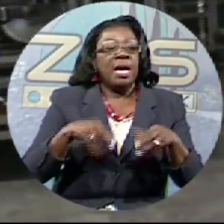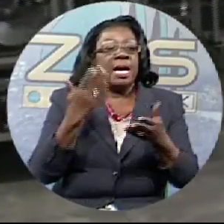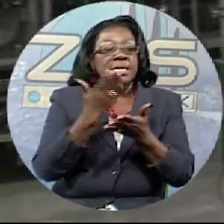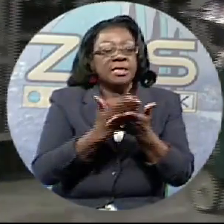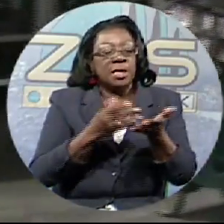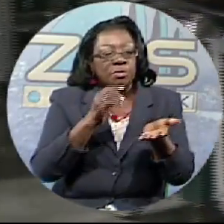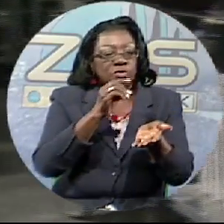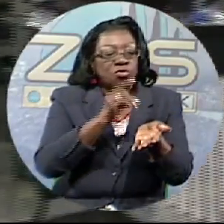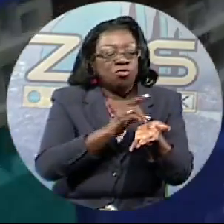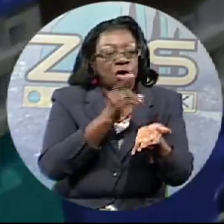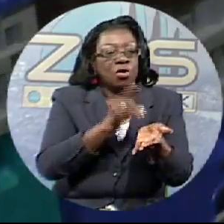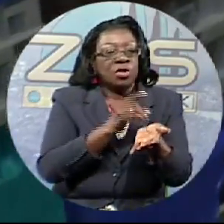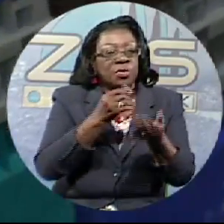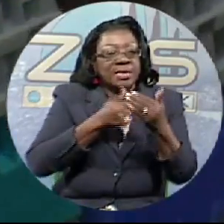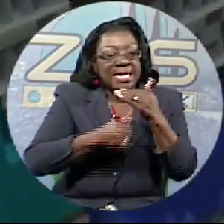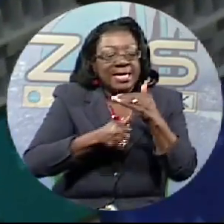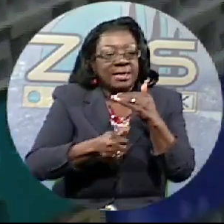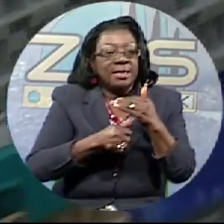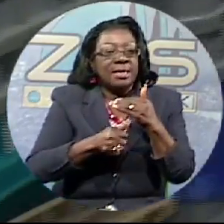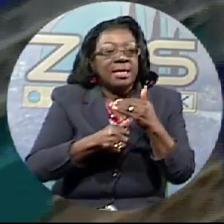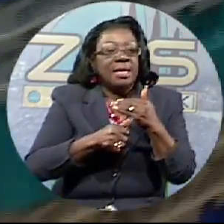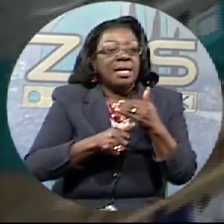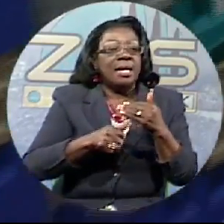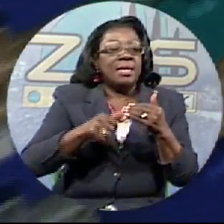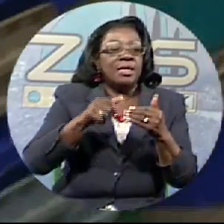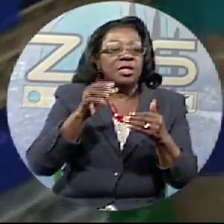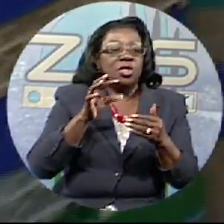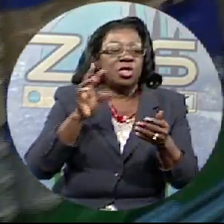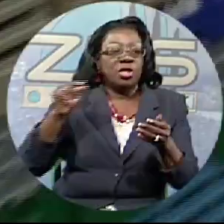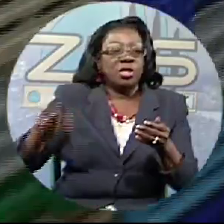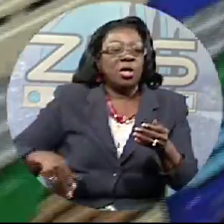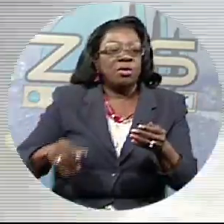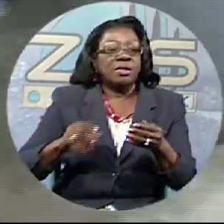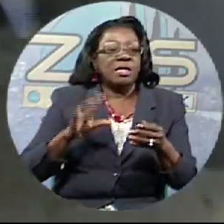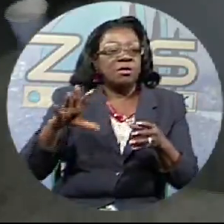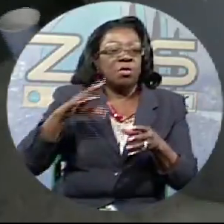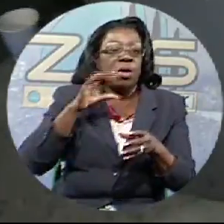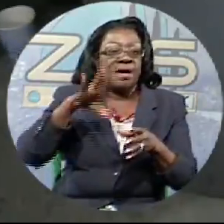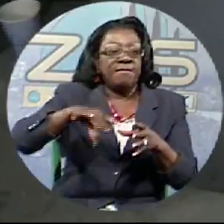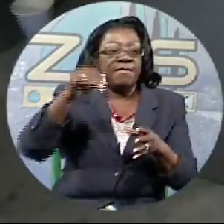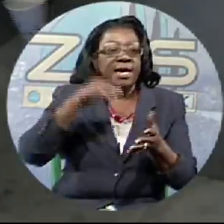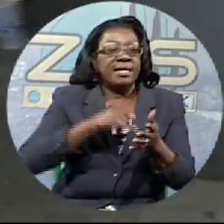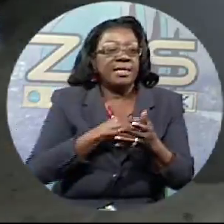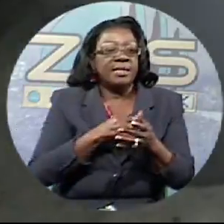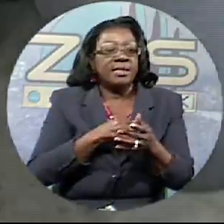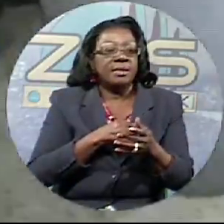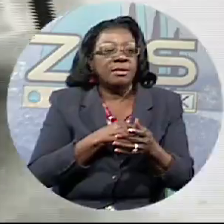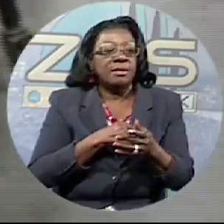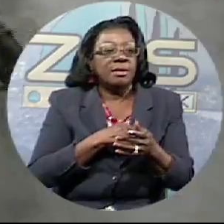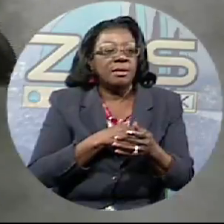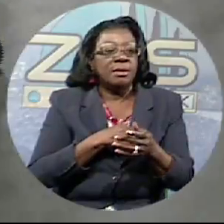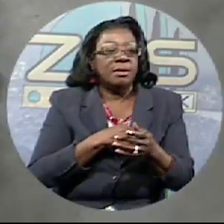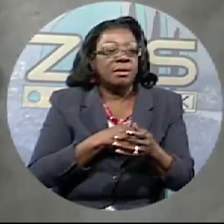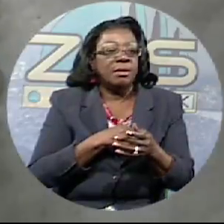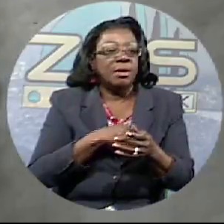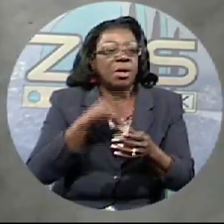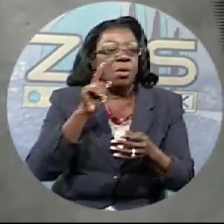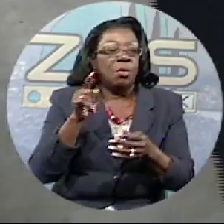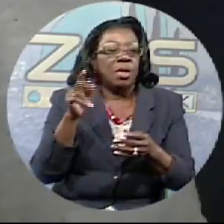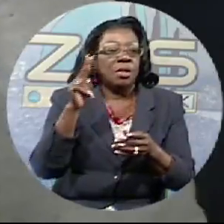three spots. Then in came Killer. One,